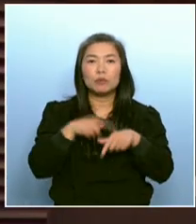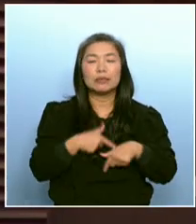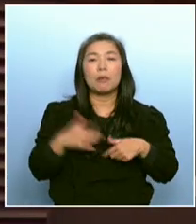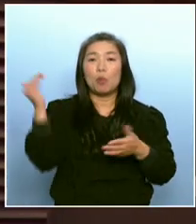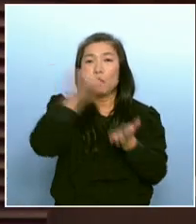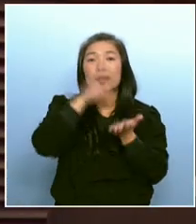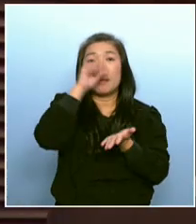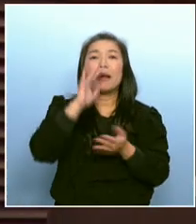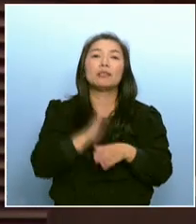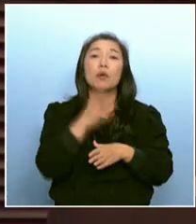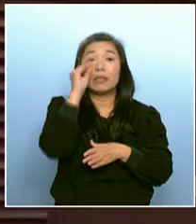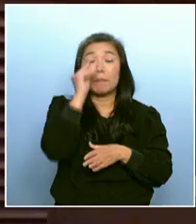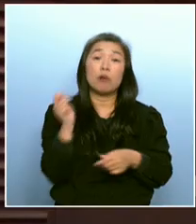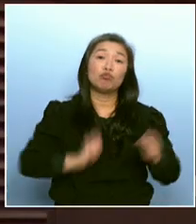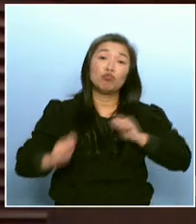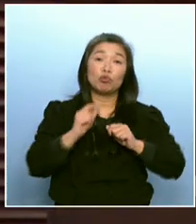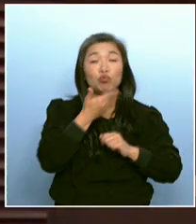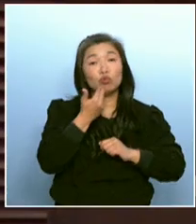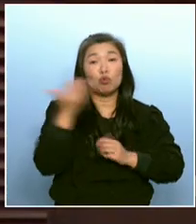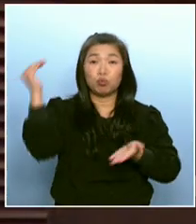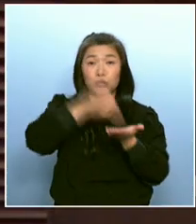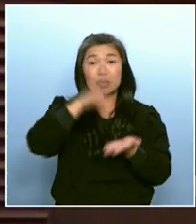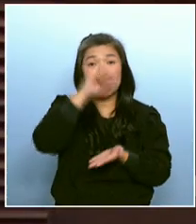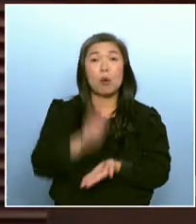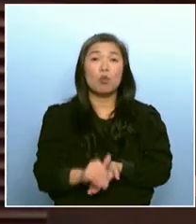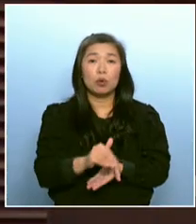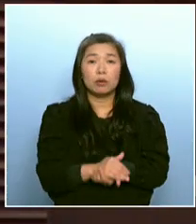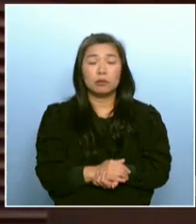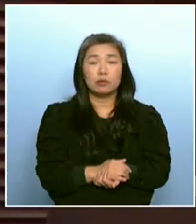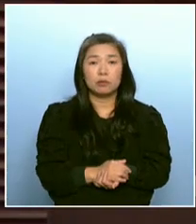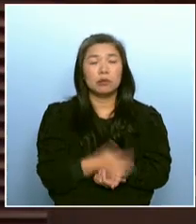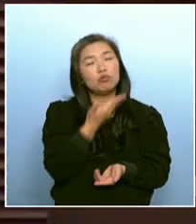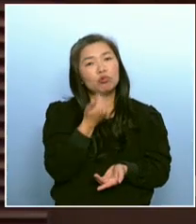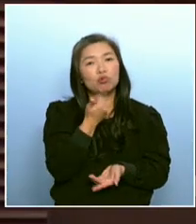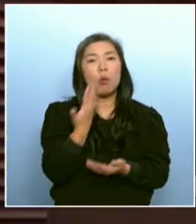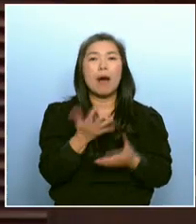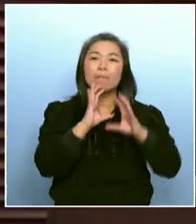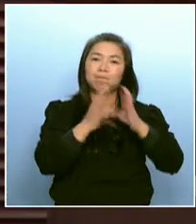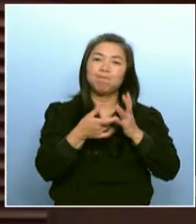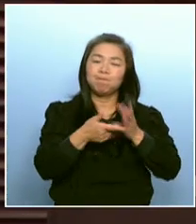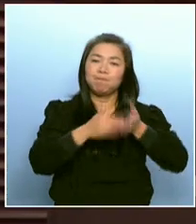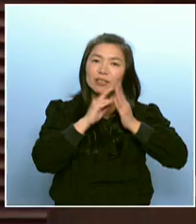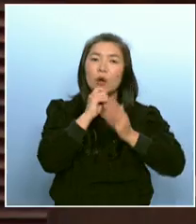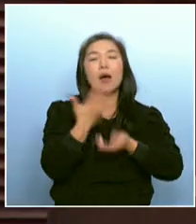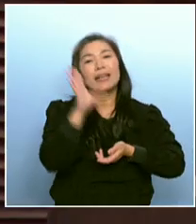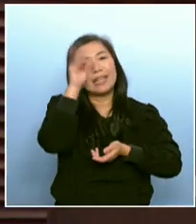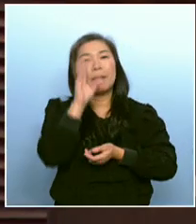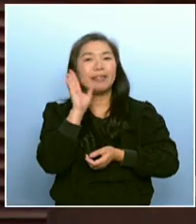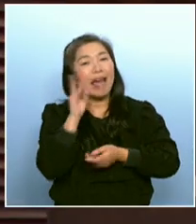we'll look into it, but as far as I understand, this kind of centers will run during the day as well as during the